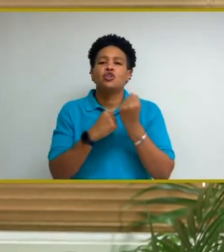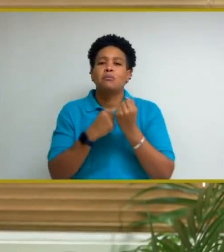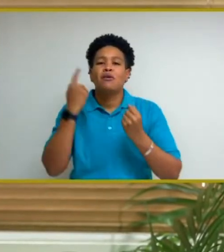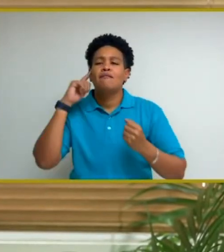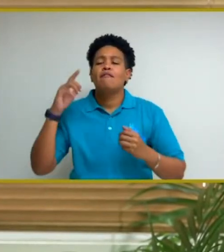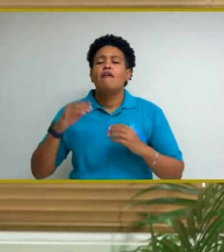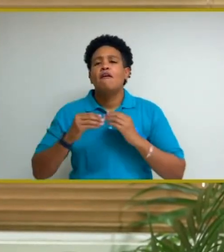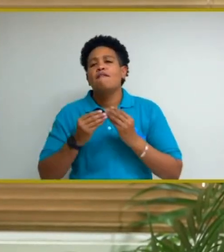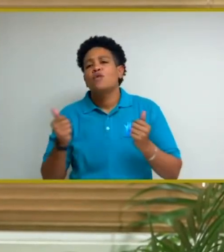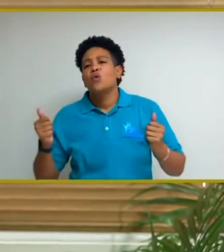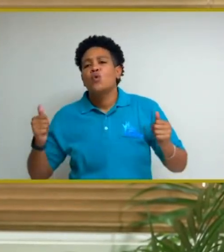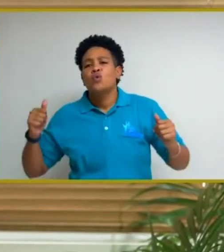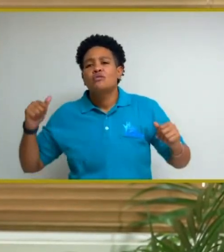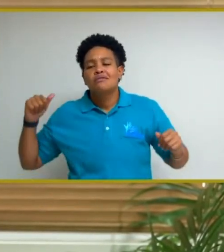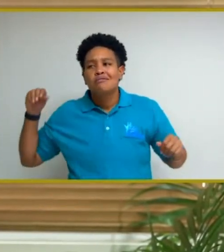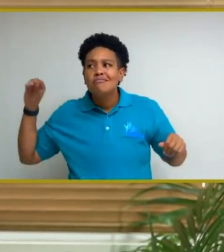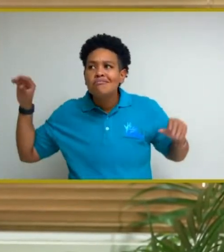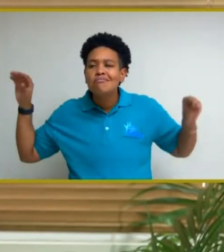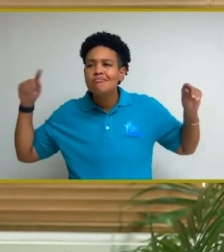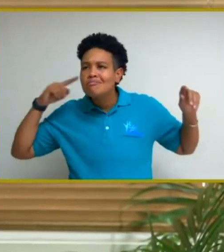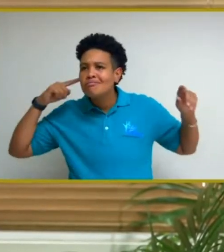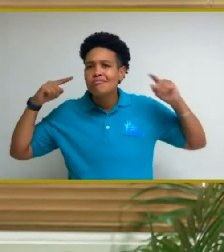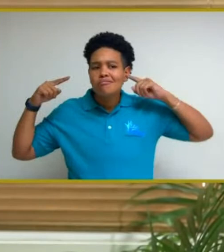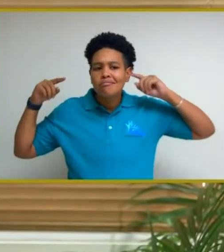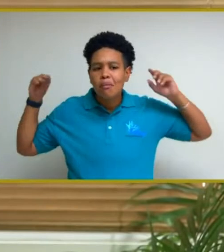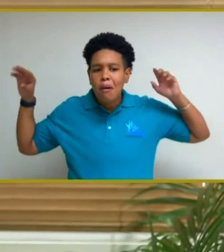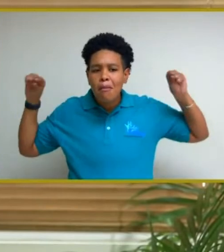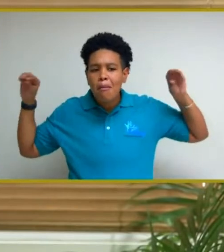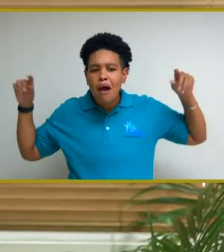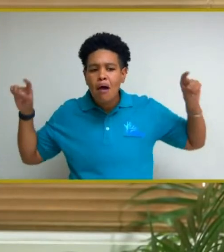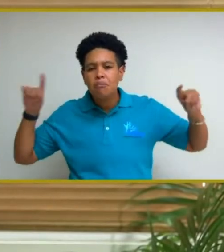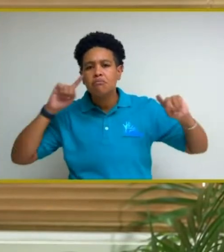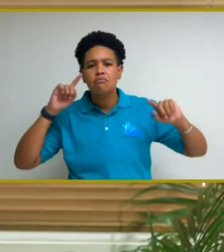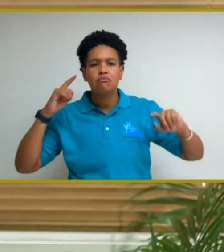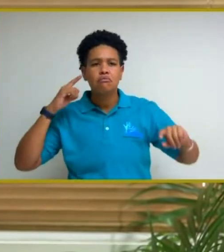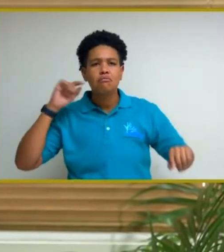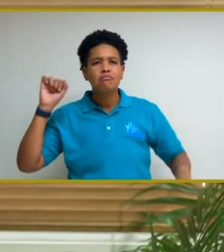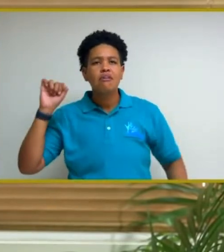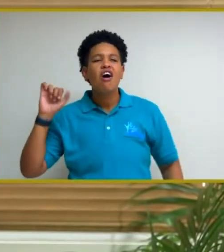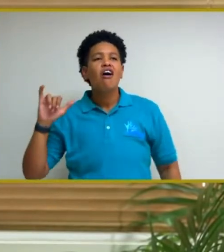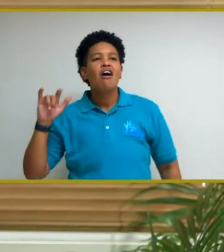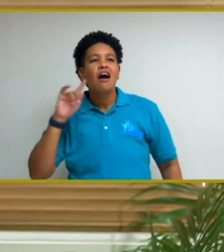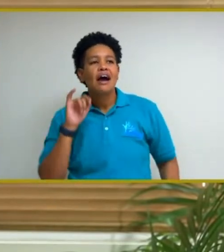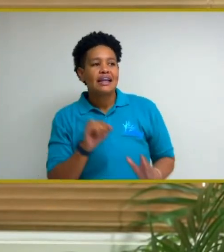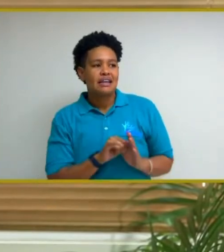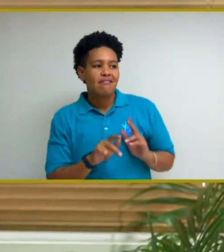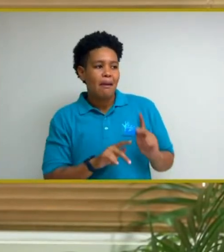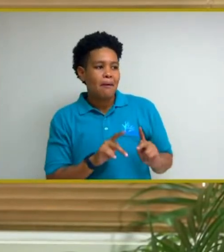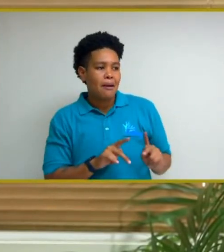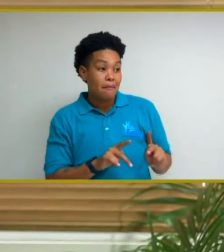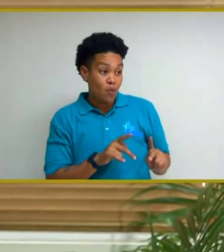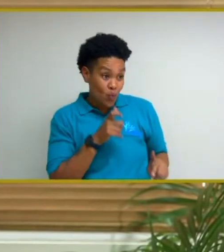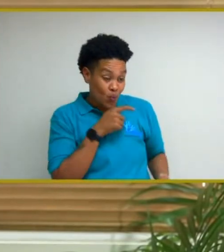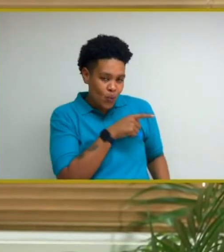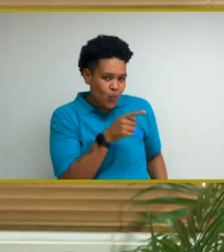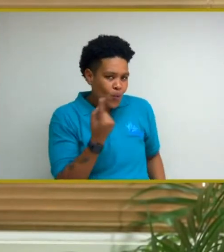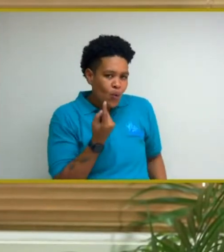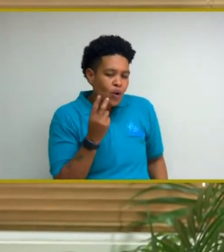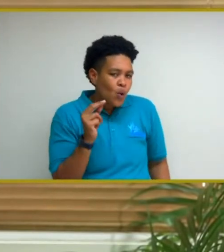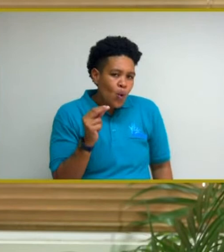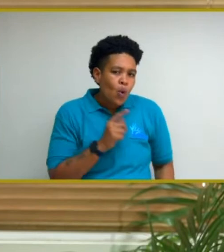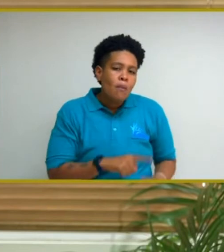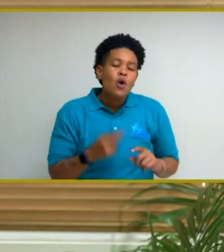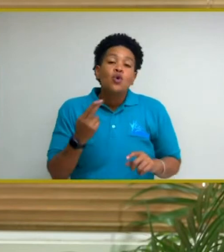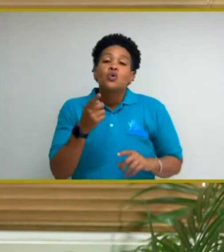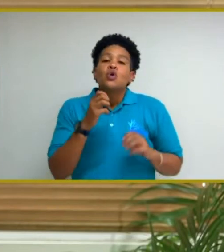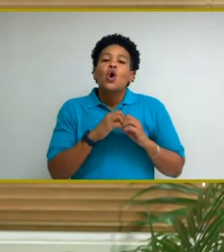or mobilization support, to identify persons, but not just to identify persons, but to use